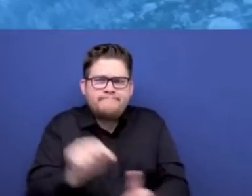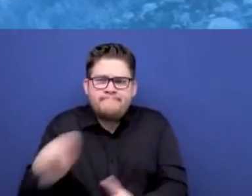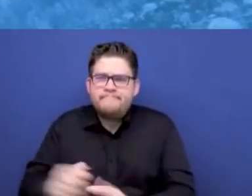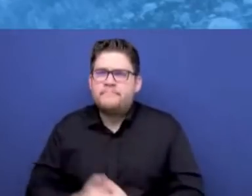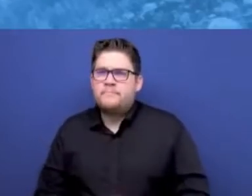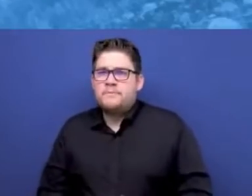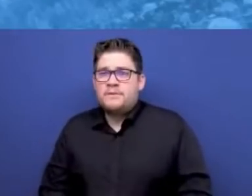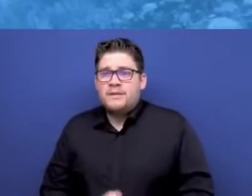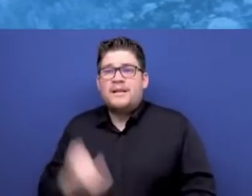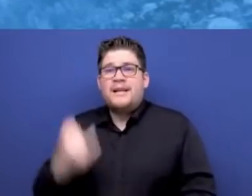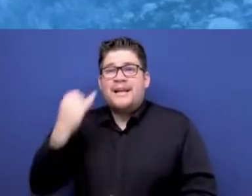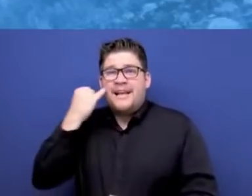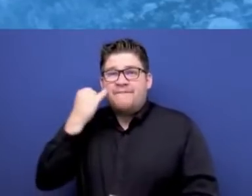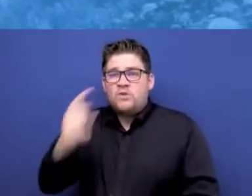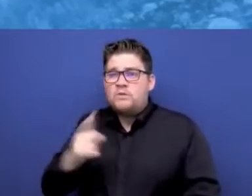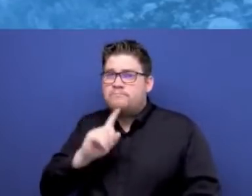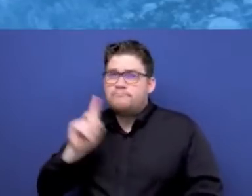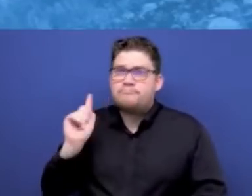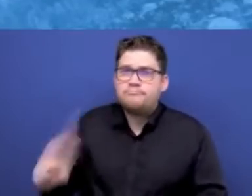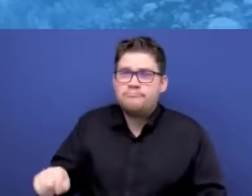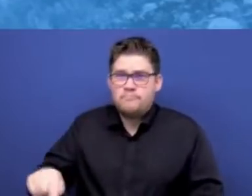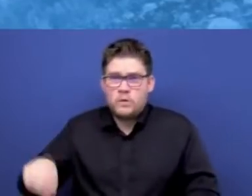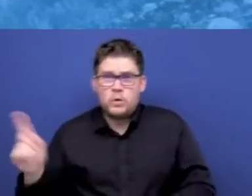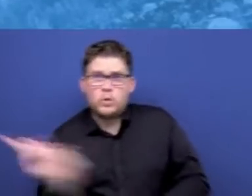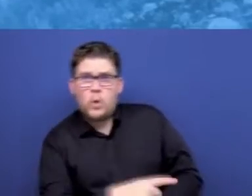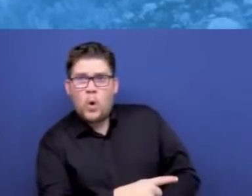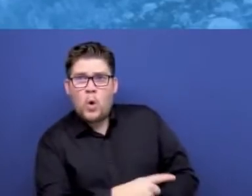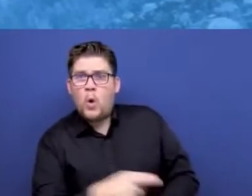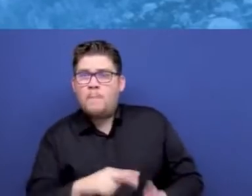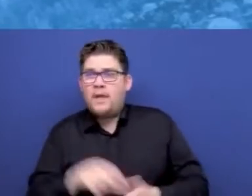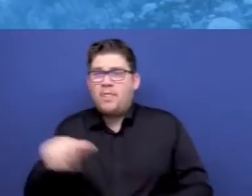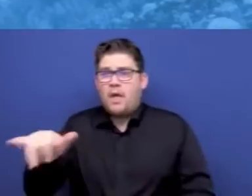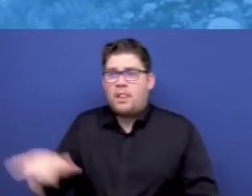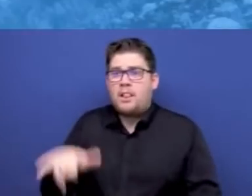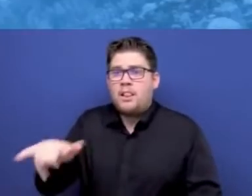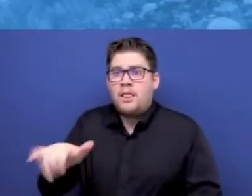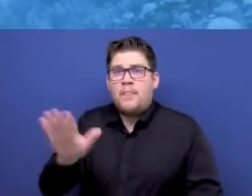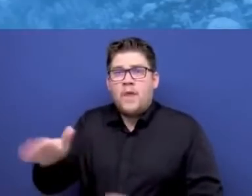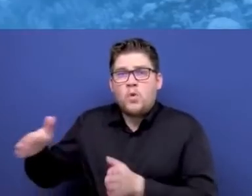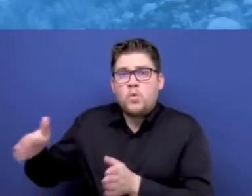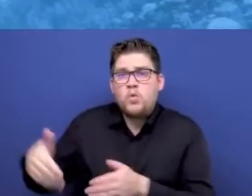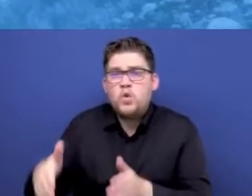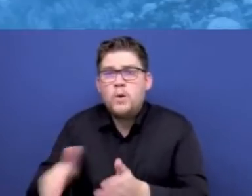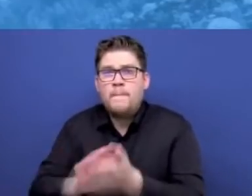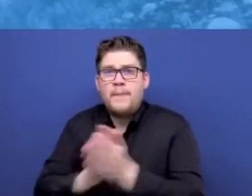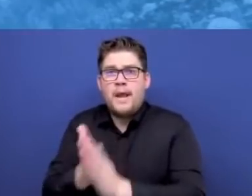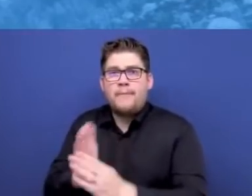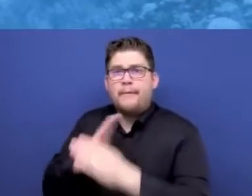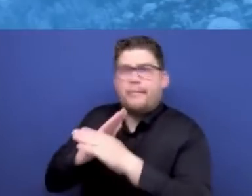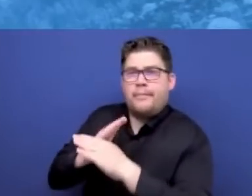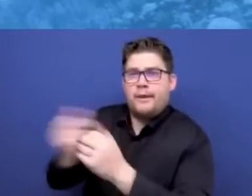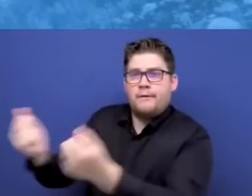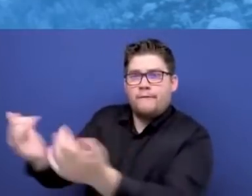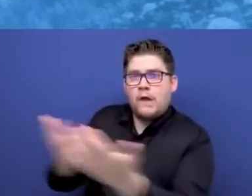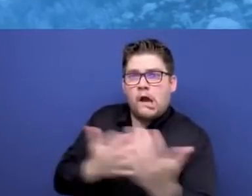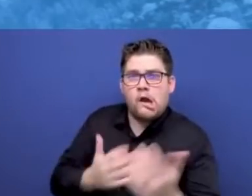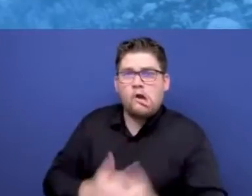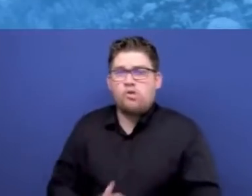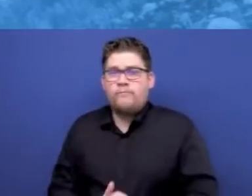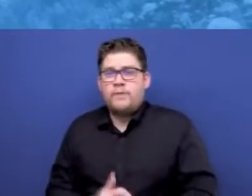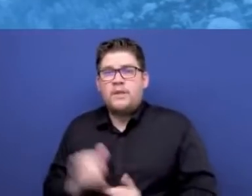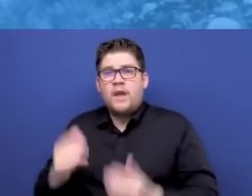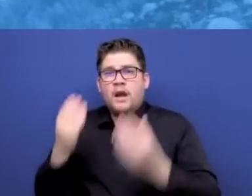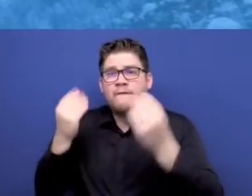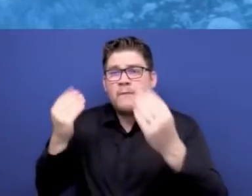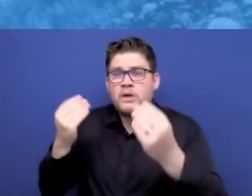that their anticipated evacuation routes blocked or their access to information limited. And we've even seen in other jurisdictions